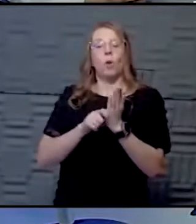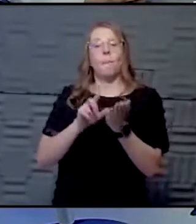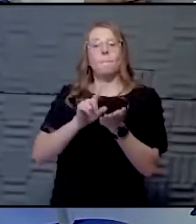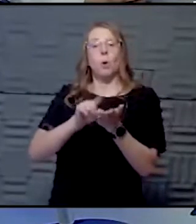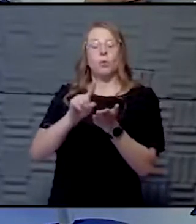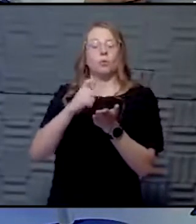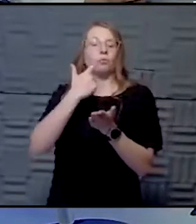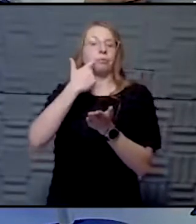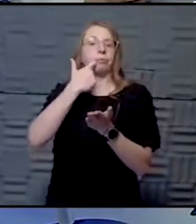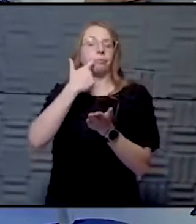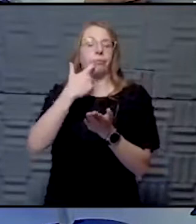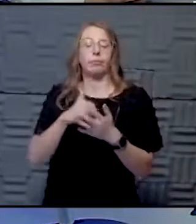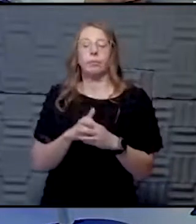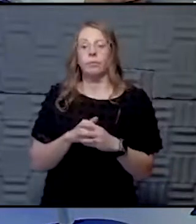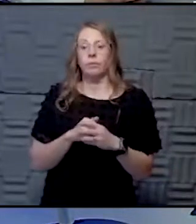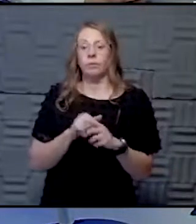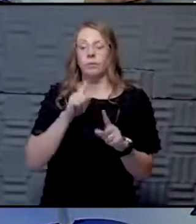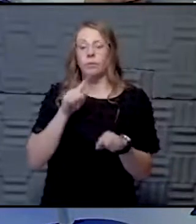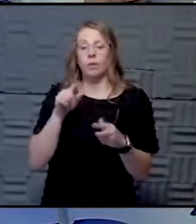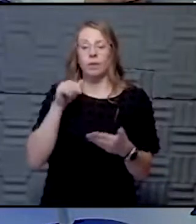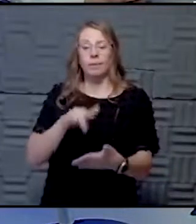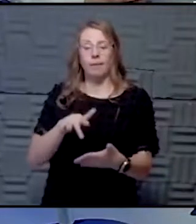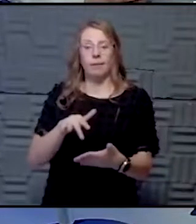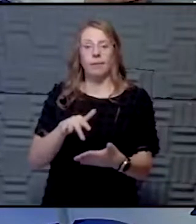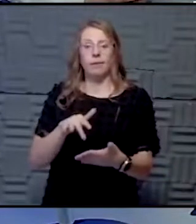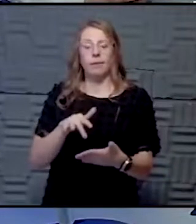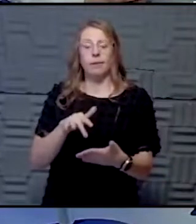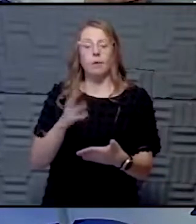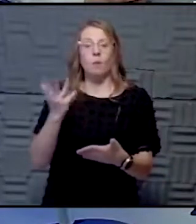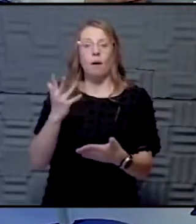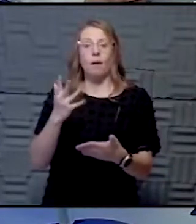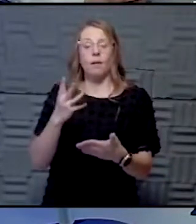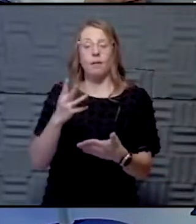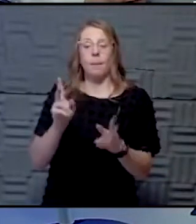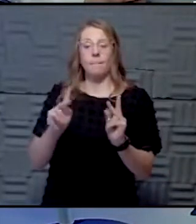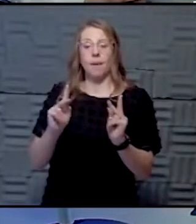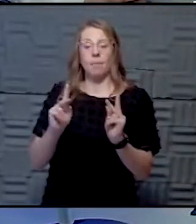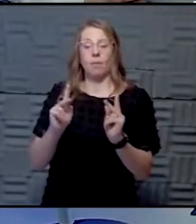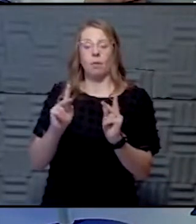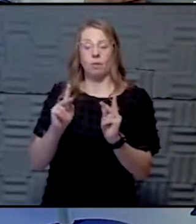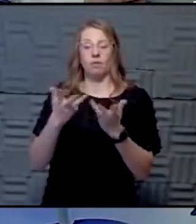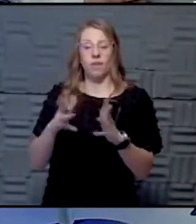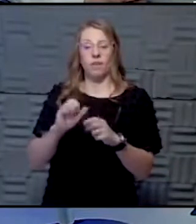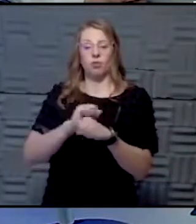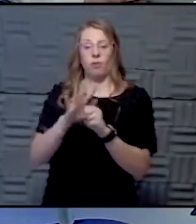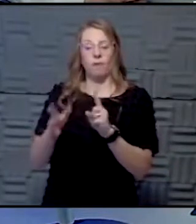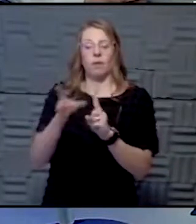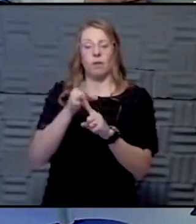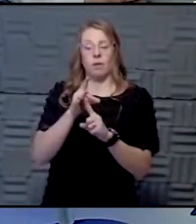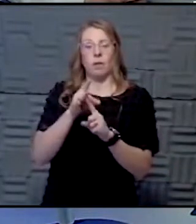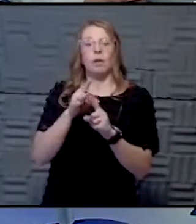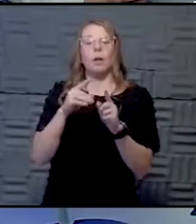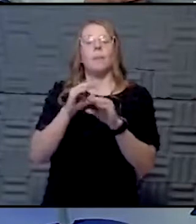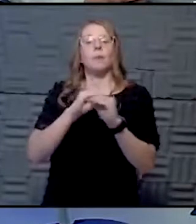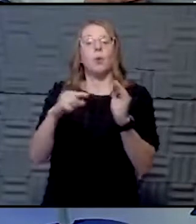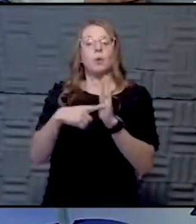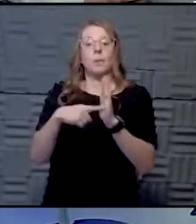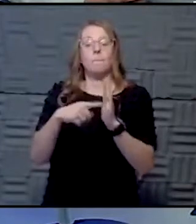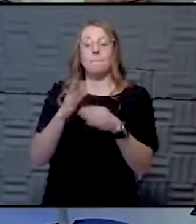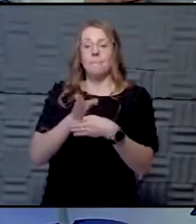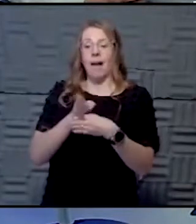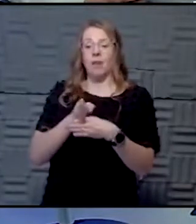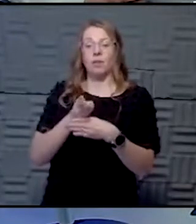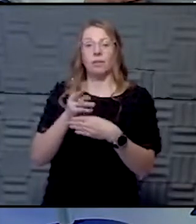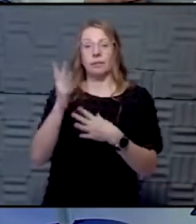Mary asked, she said last month, reported on a study which said that asymptomatic COVID cases and those with mild disease also suffer